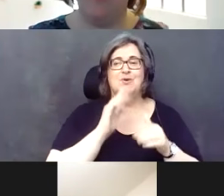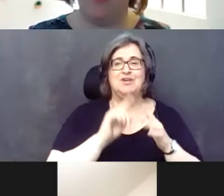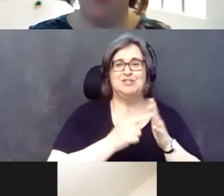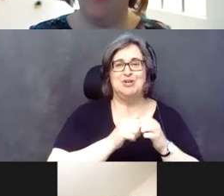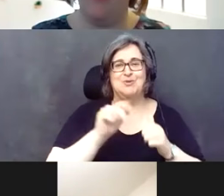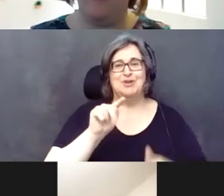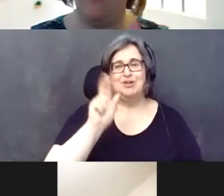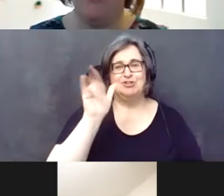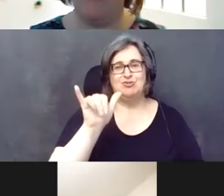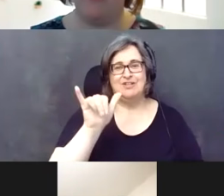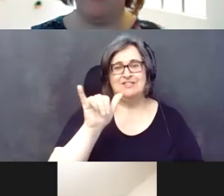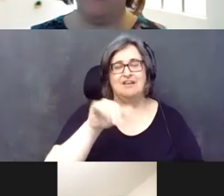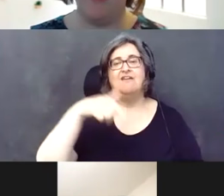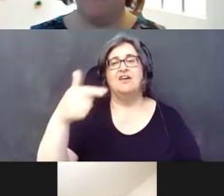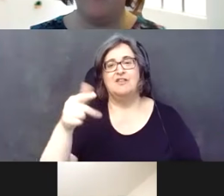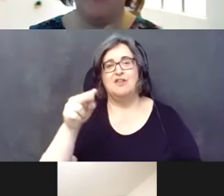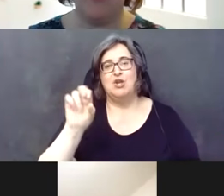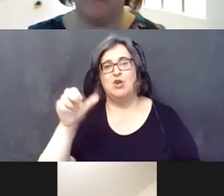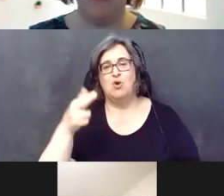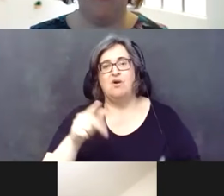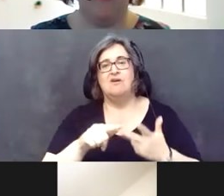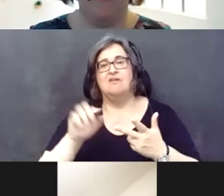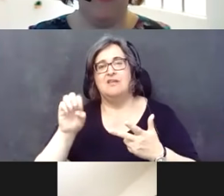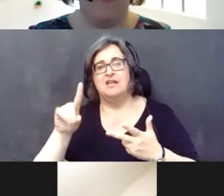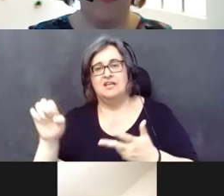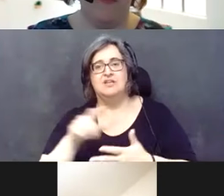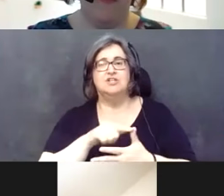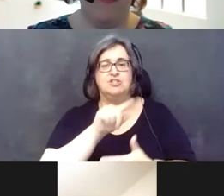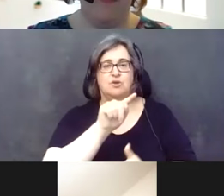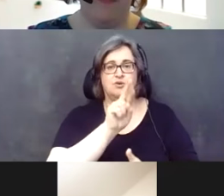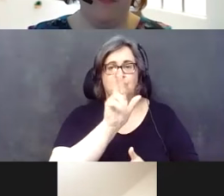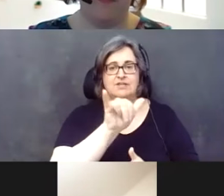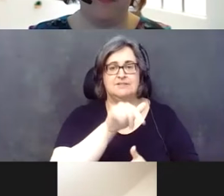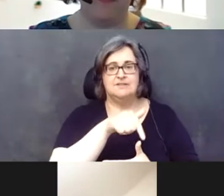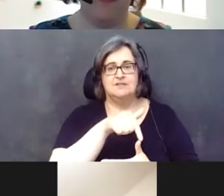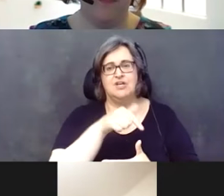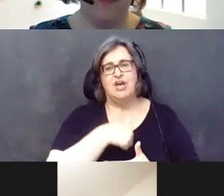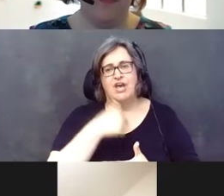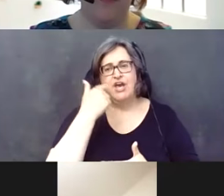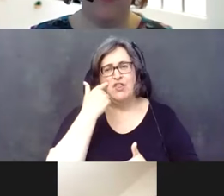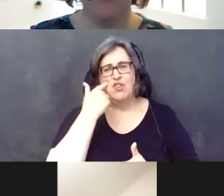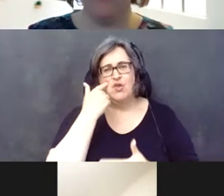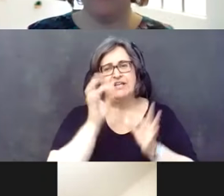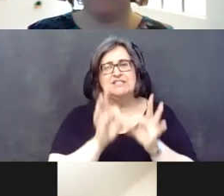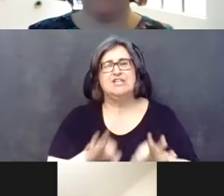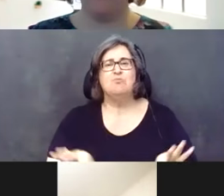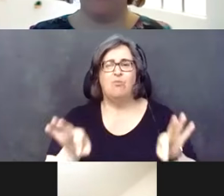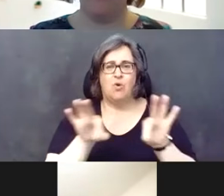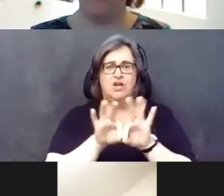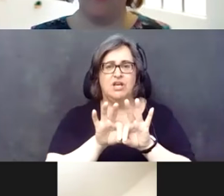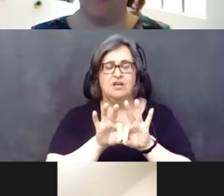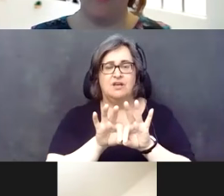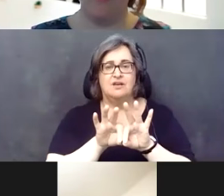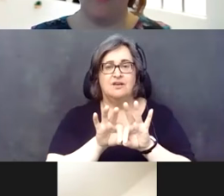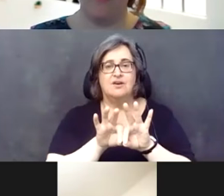go to Noah, and then we'll come back to you, Eddie. So Tracy. I think it's important